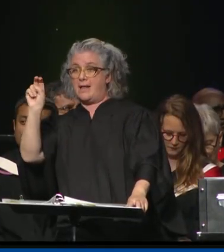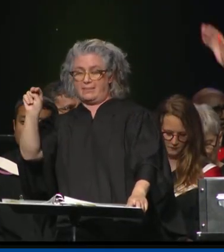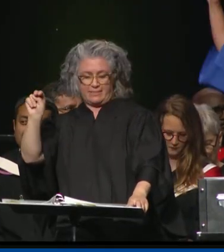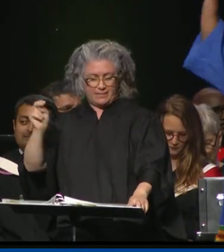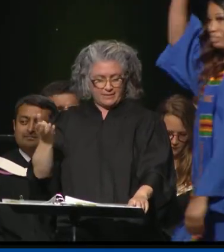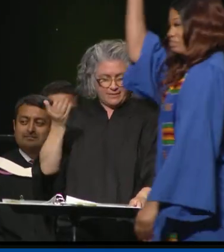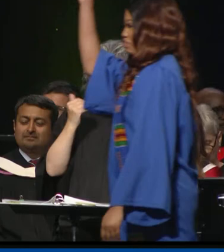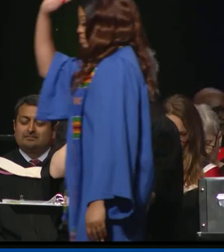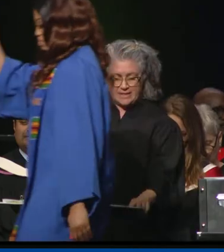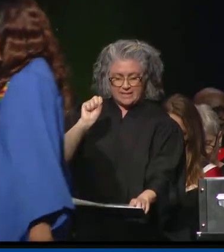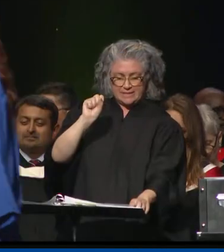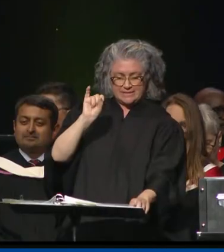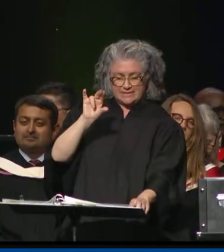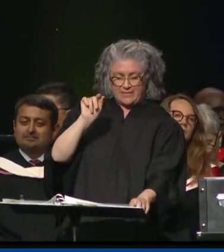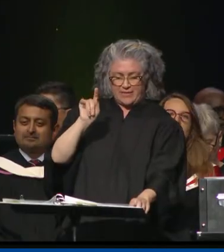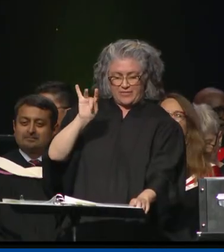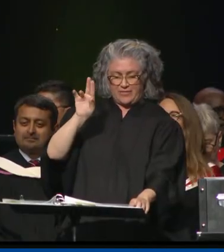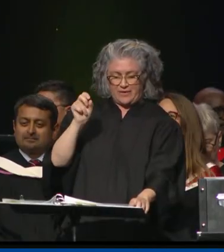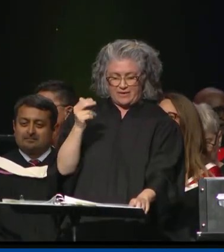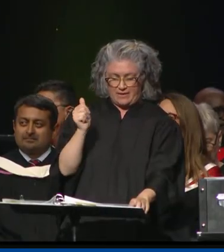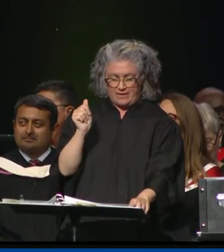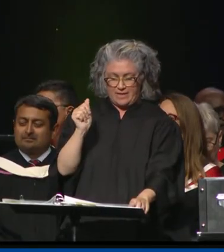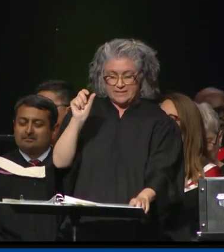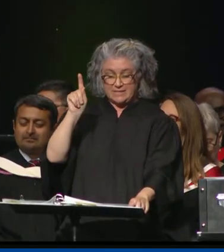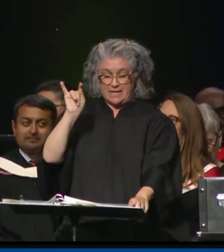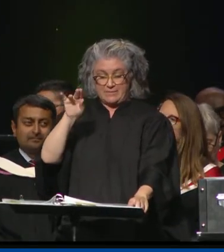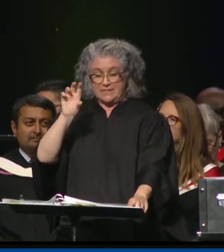Sinita Simon Samuel.